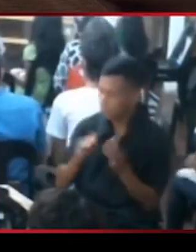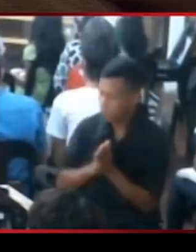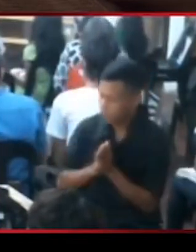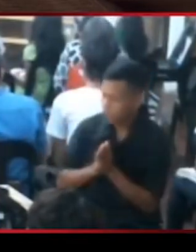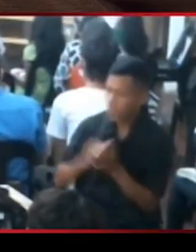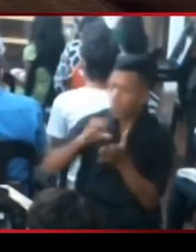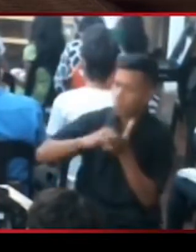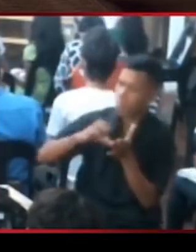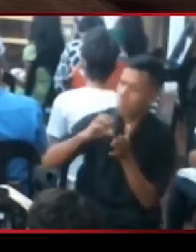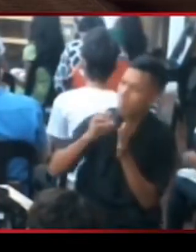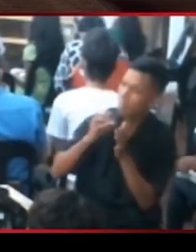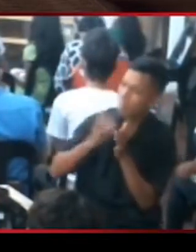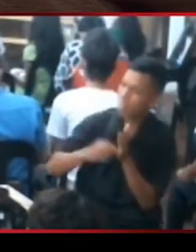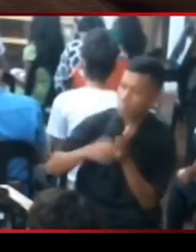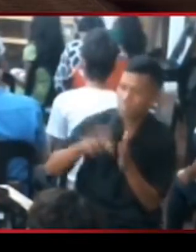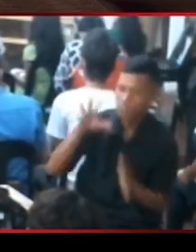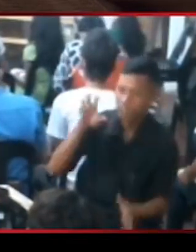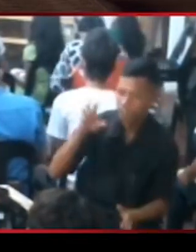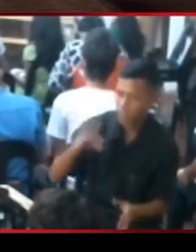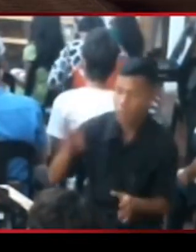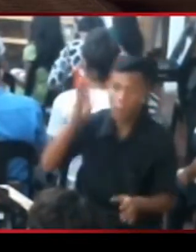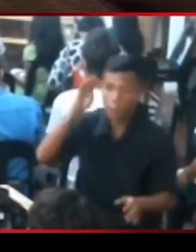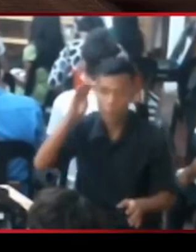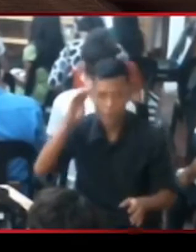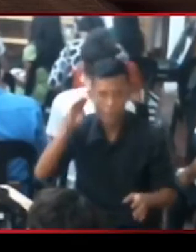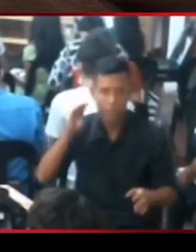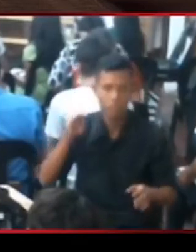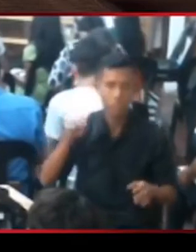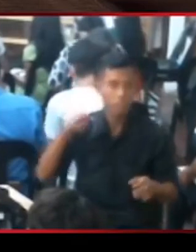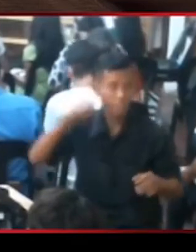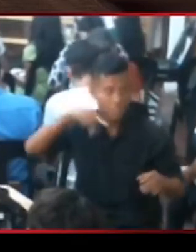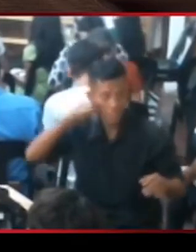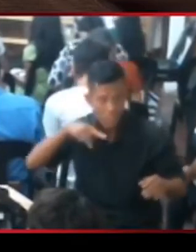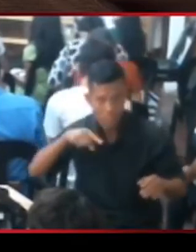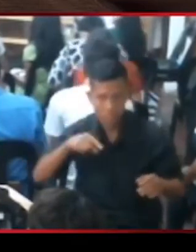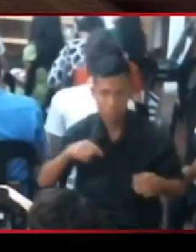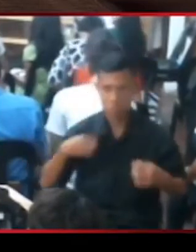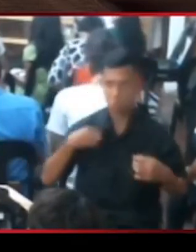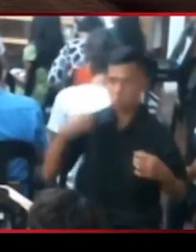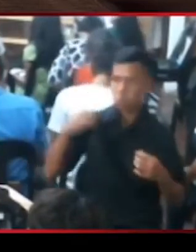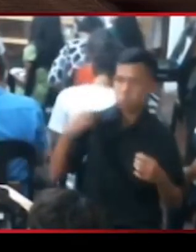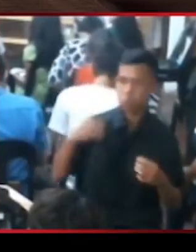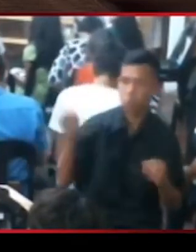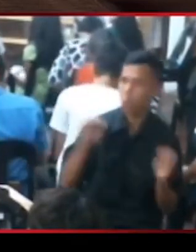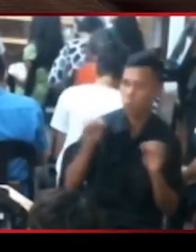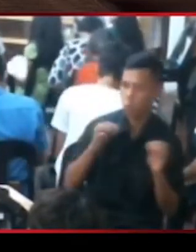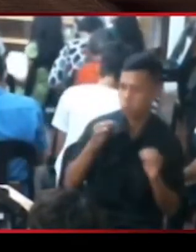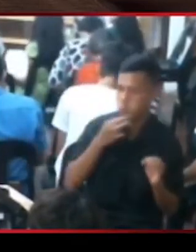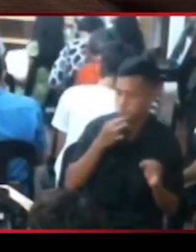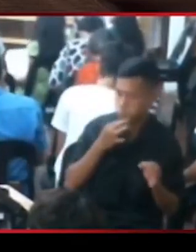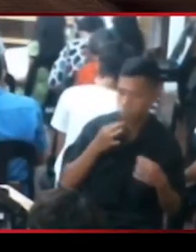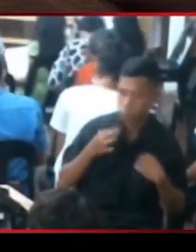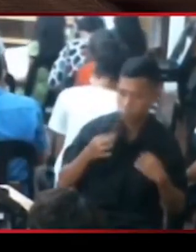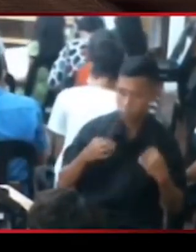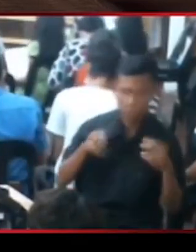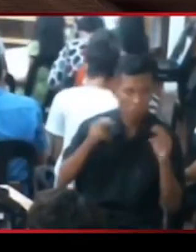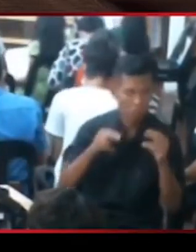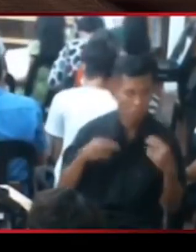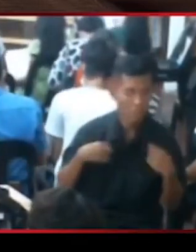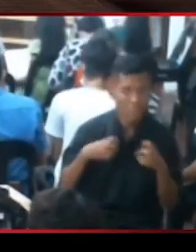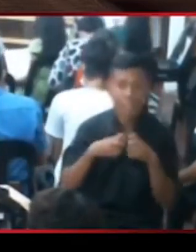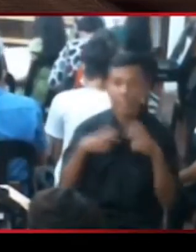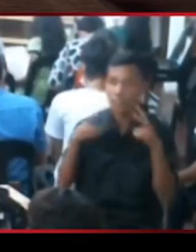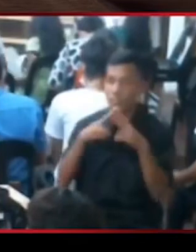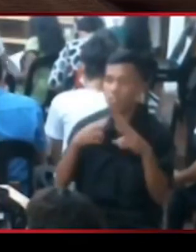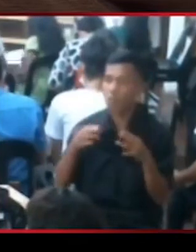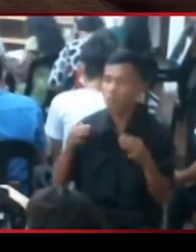Verse 15 one more time. If a brother or sister be naked and destitute of daily food, now let's go to 17. Even